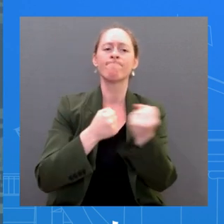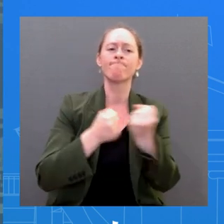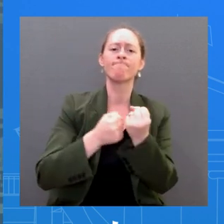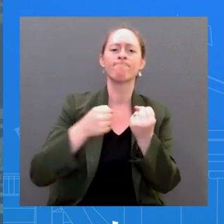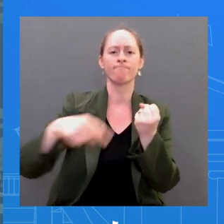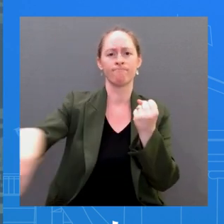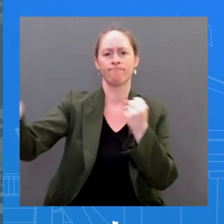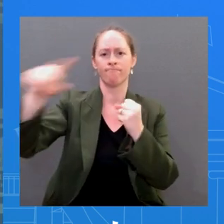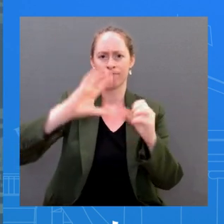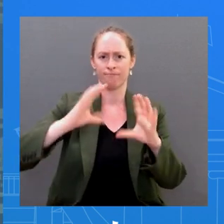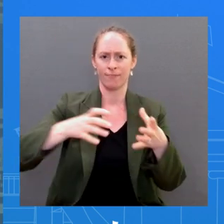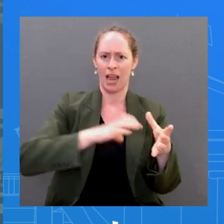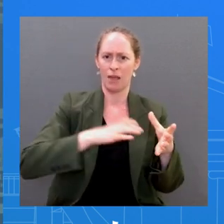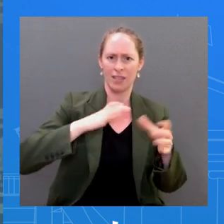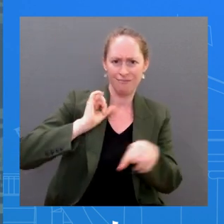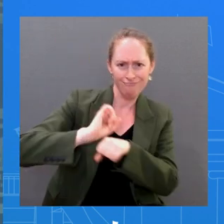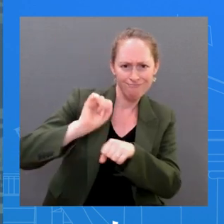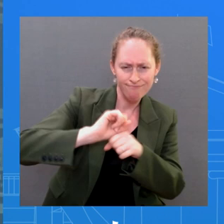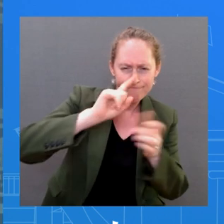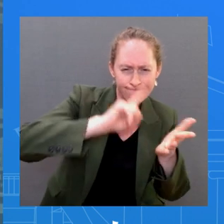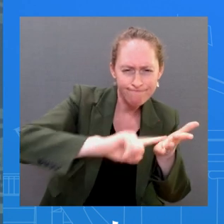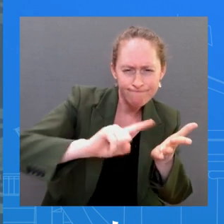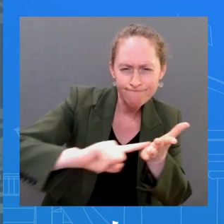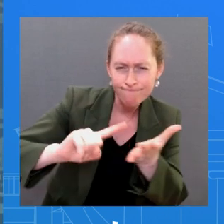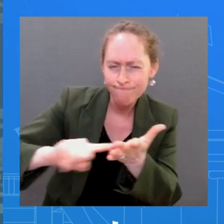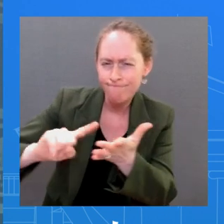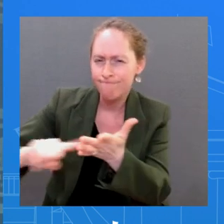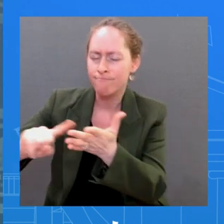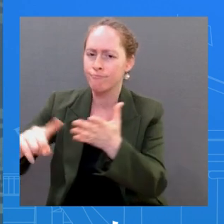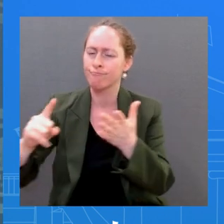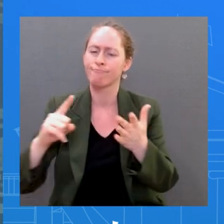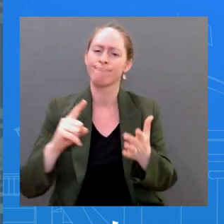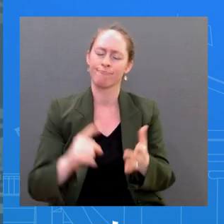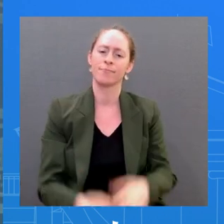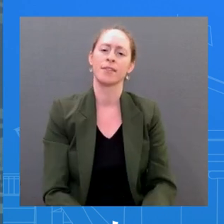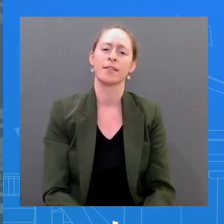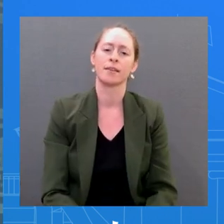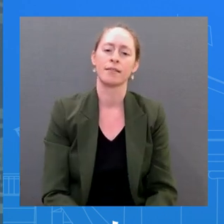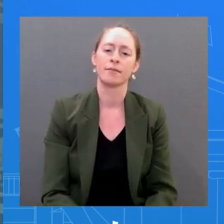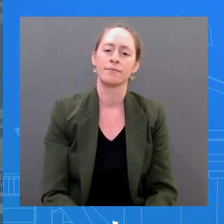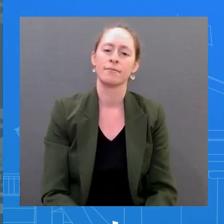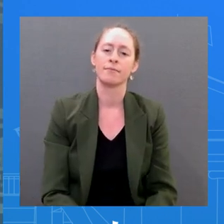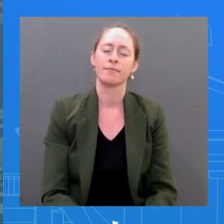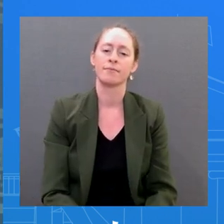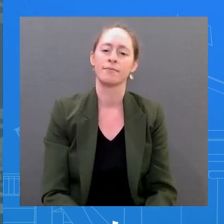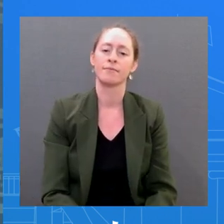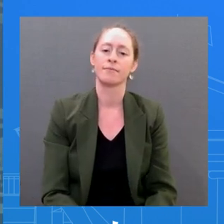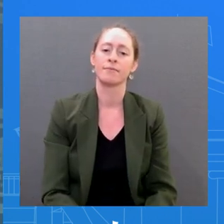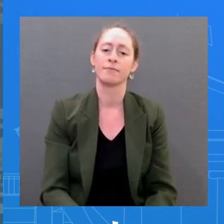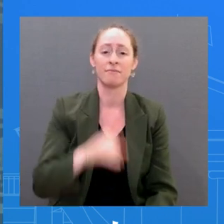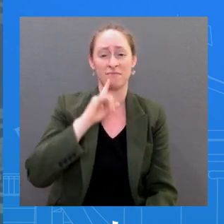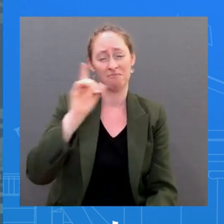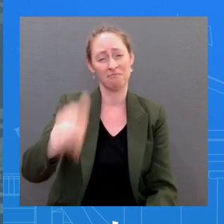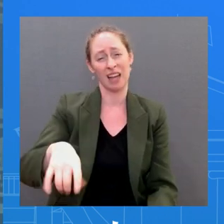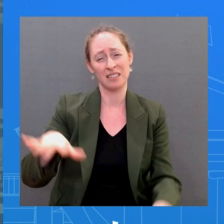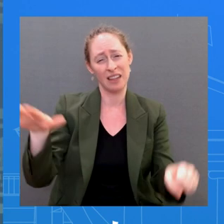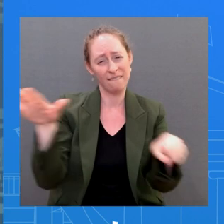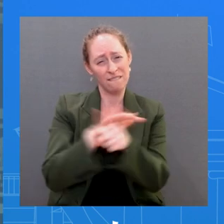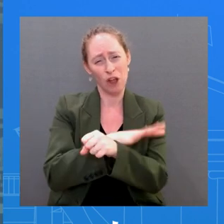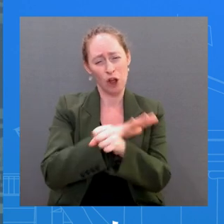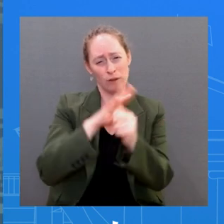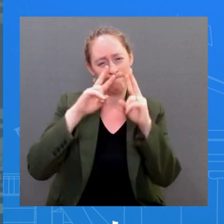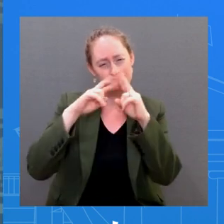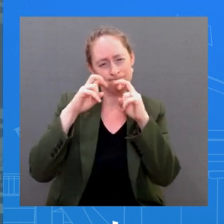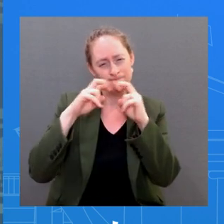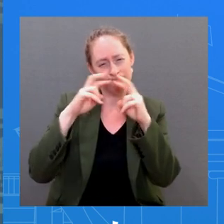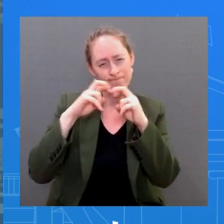he and his team have said many times, it is critical that we have a full investigation into the events of January 6th to